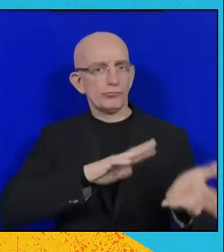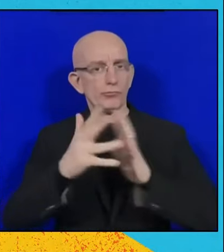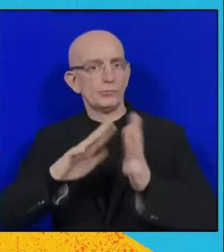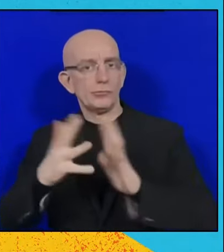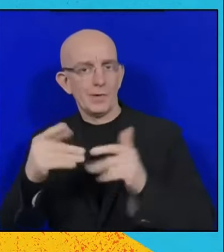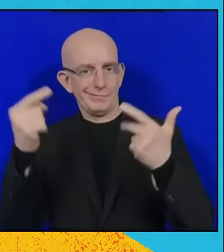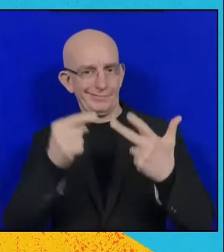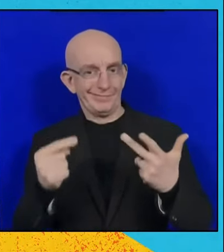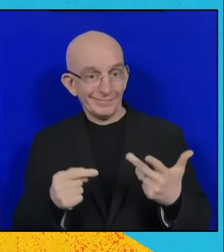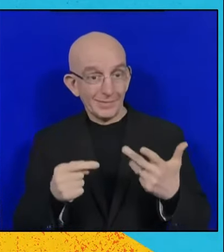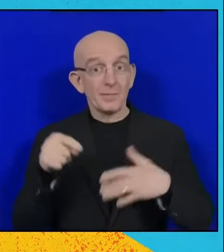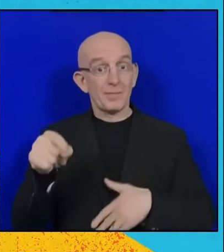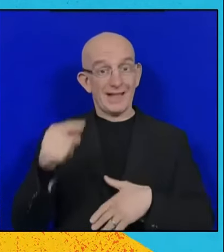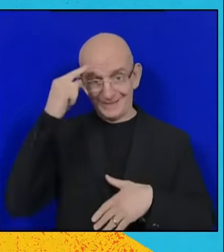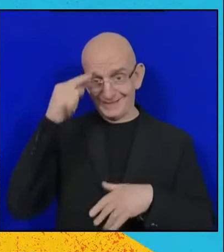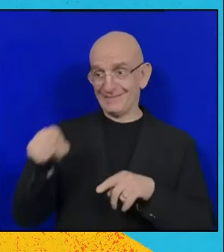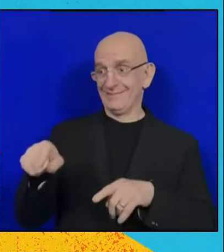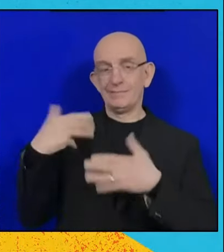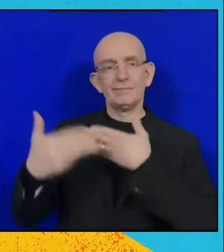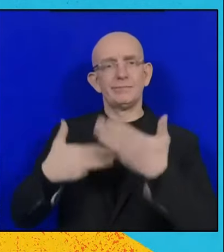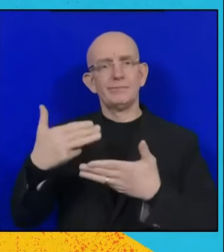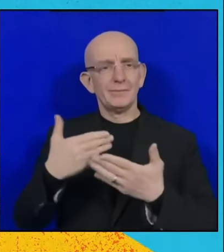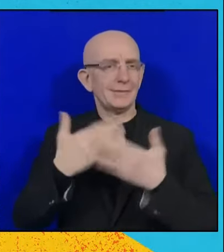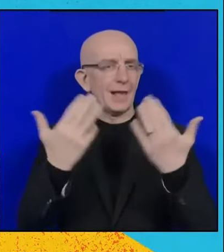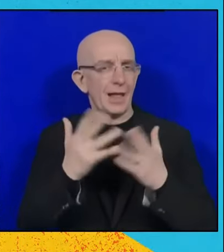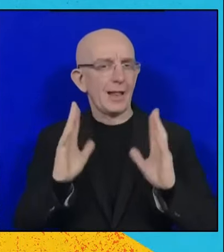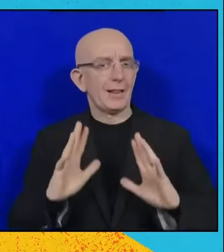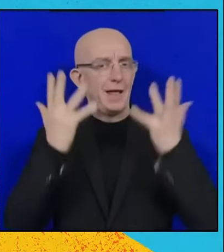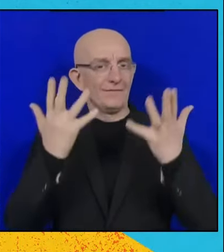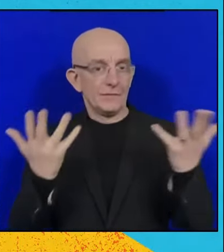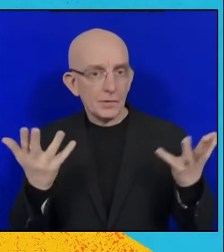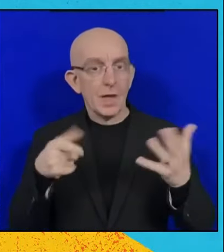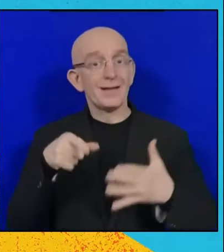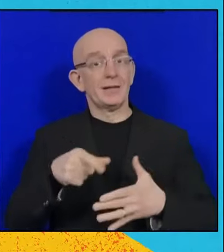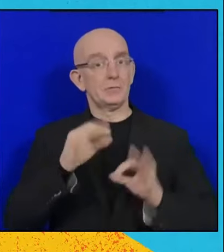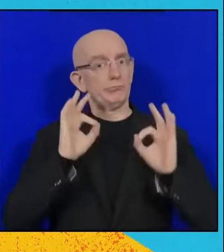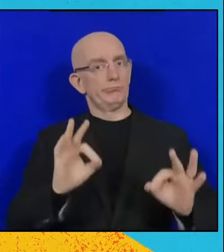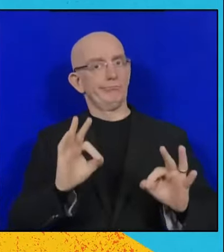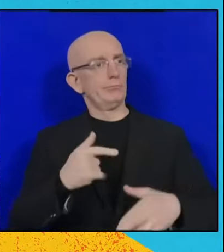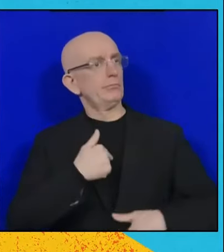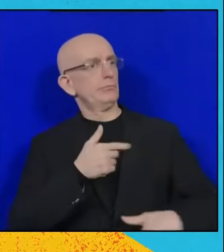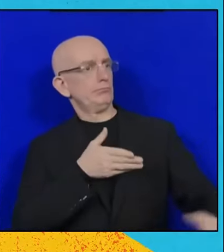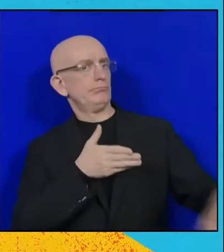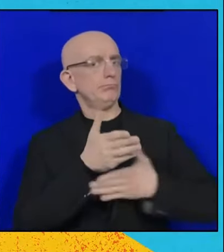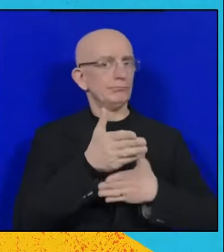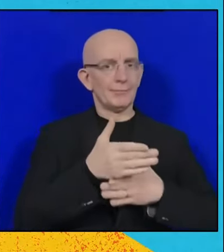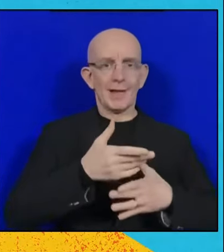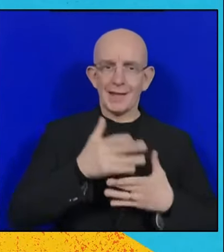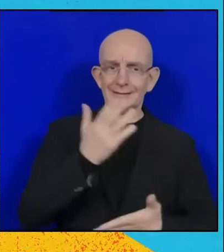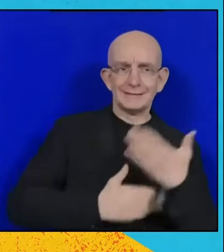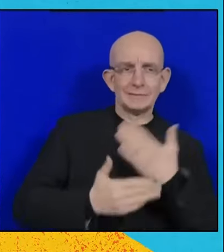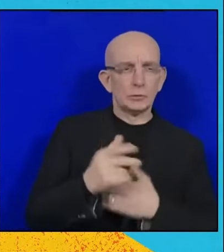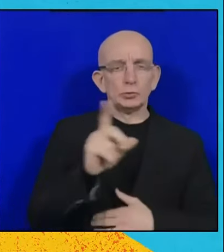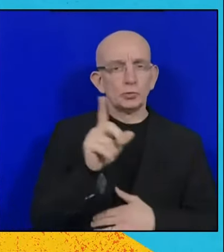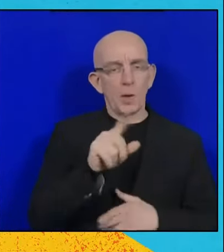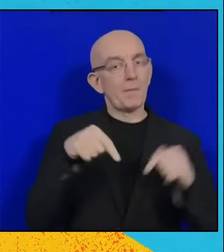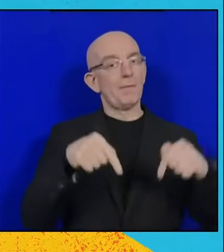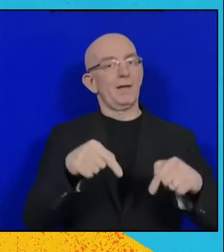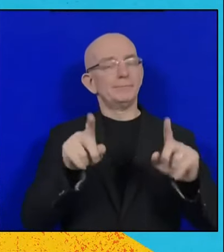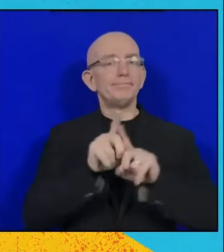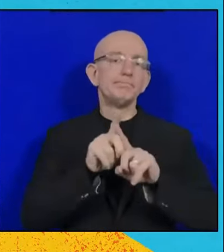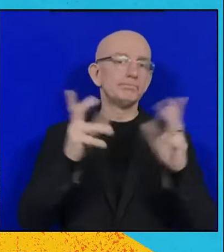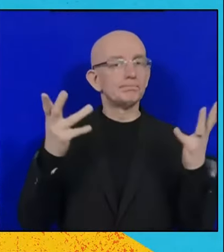of thinking, a sense of discovering and solving social problems. I believe young people can make change, especially